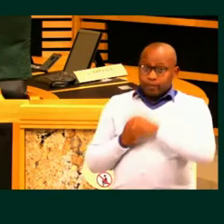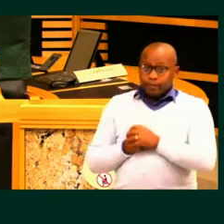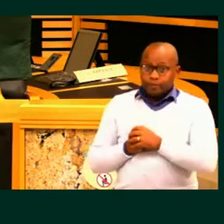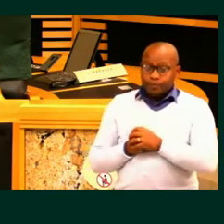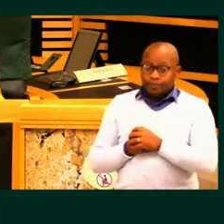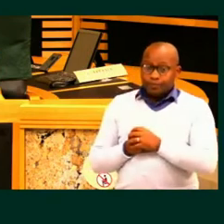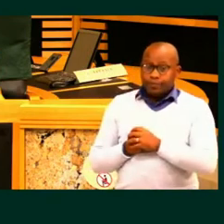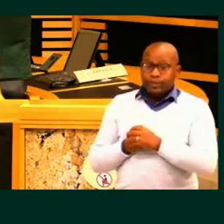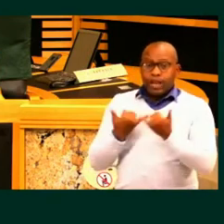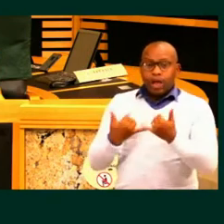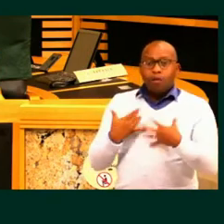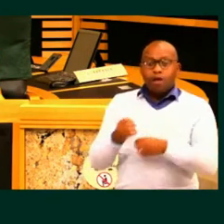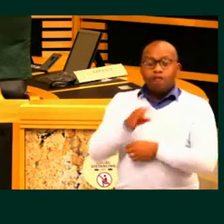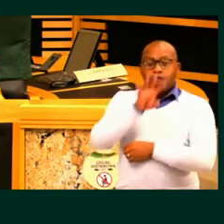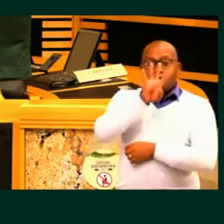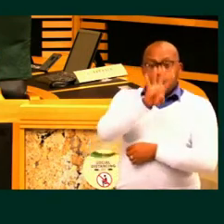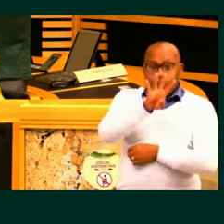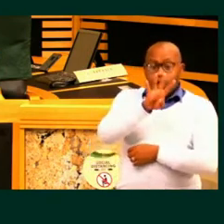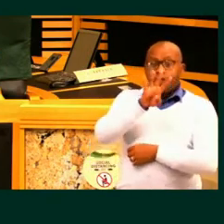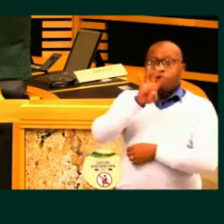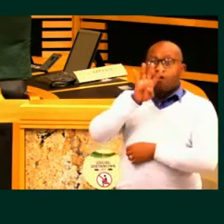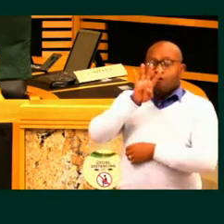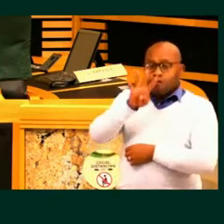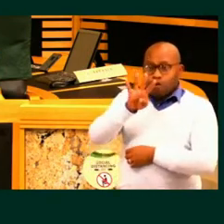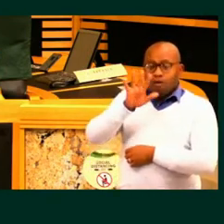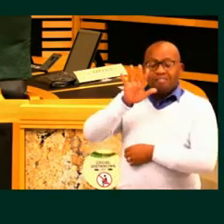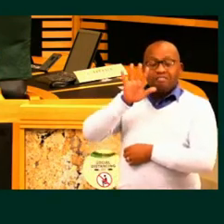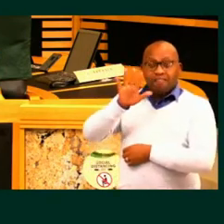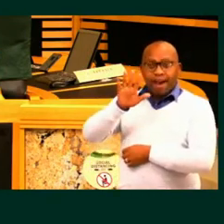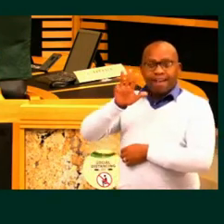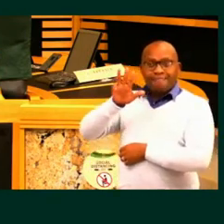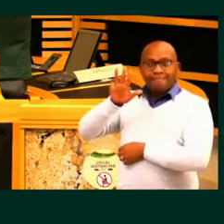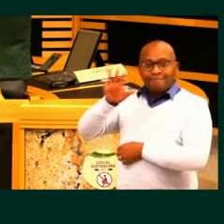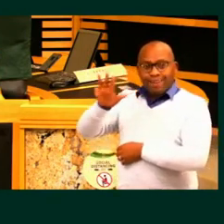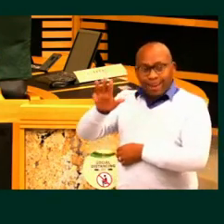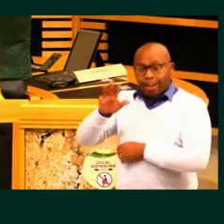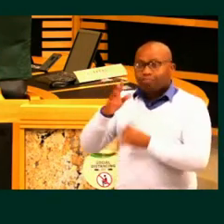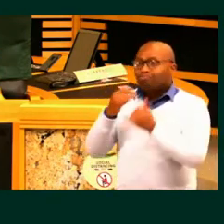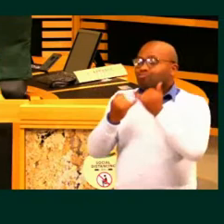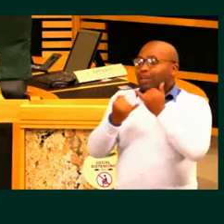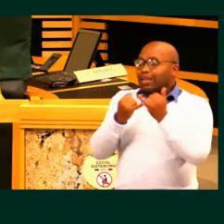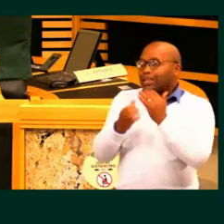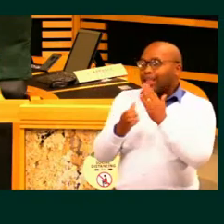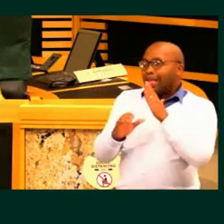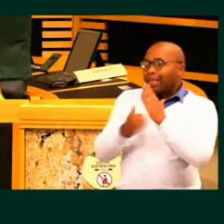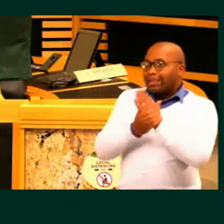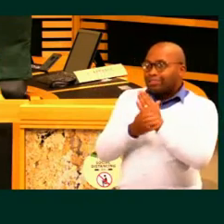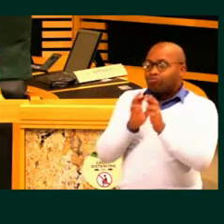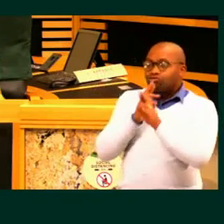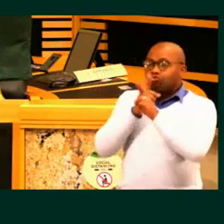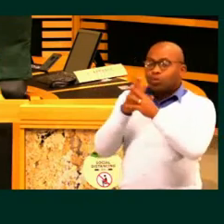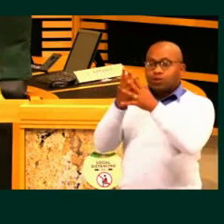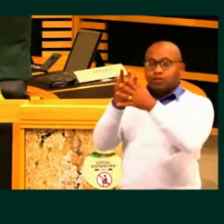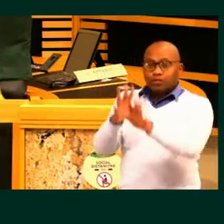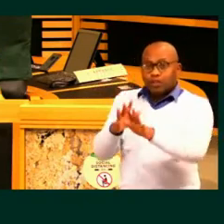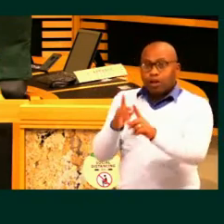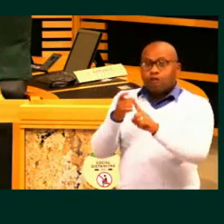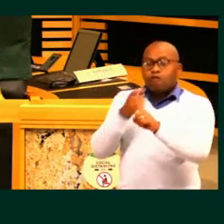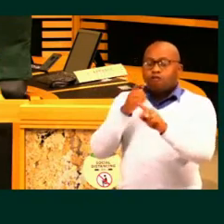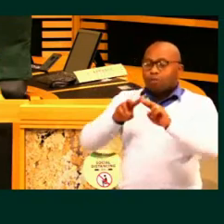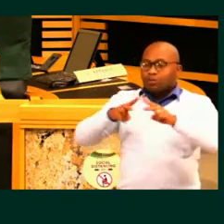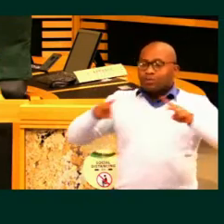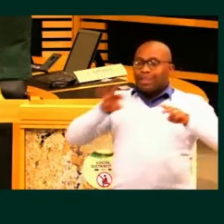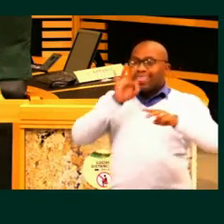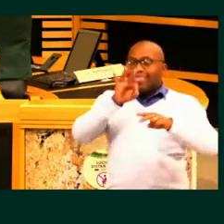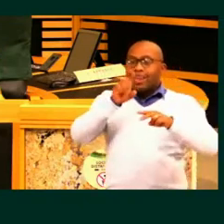total of 4,459 sexual cases were filed of which 3,318 or just